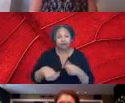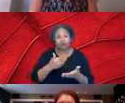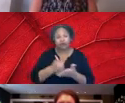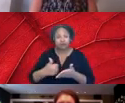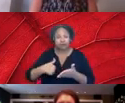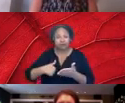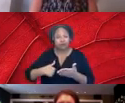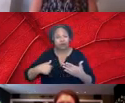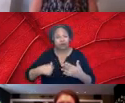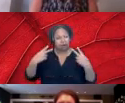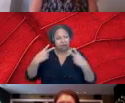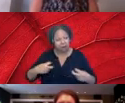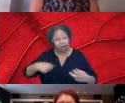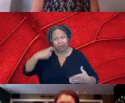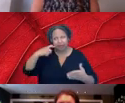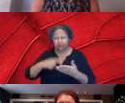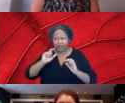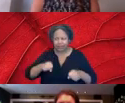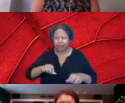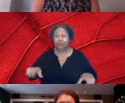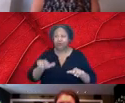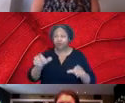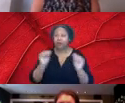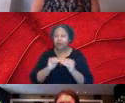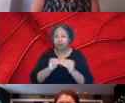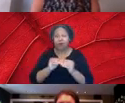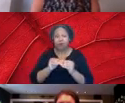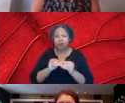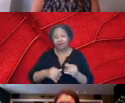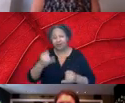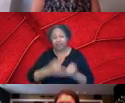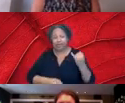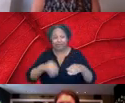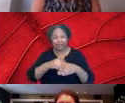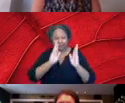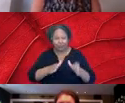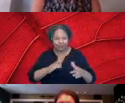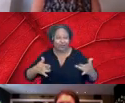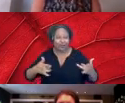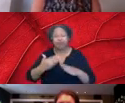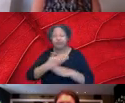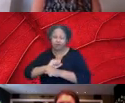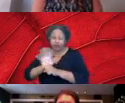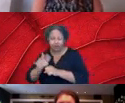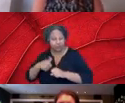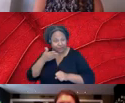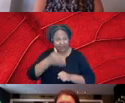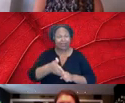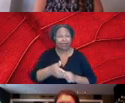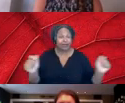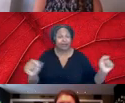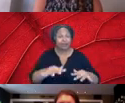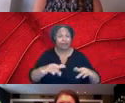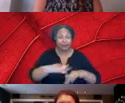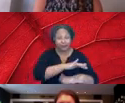do. So even though I was at the last in-person event that we had and